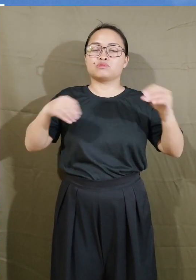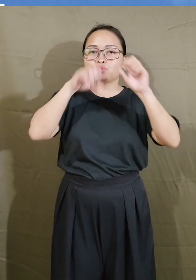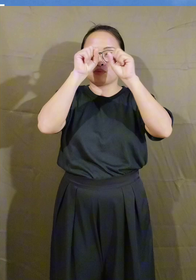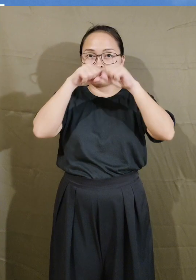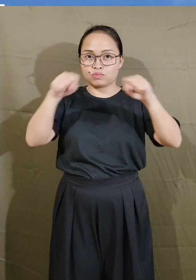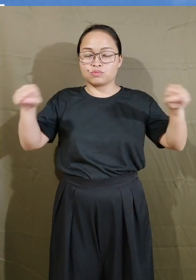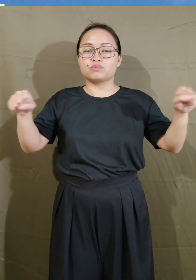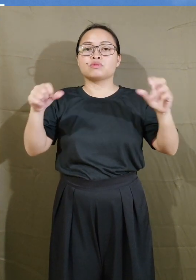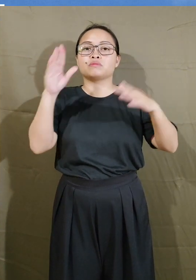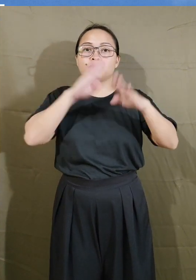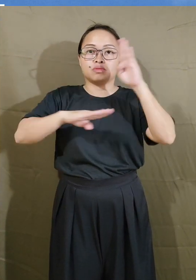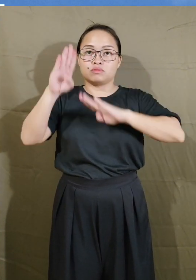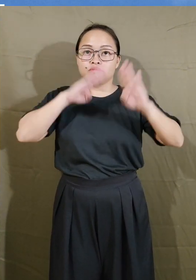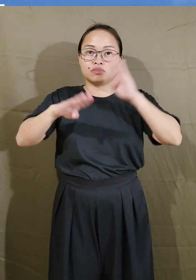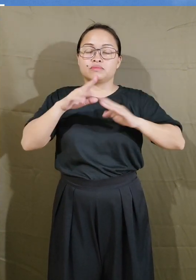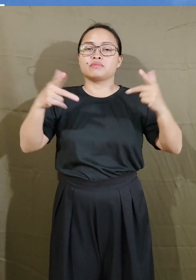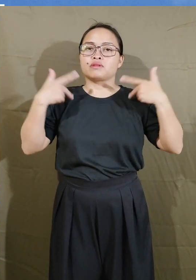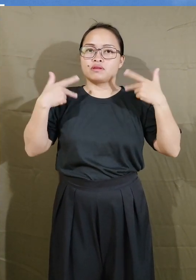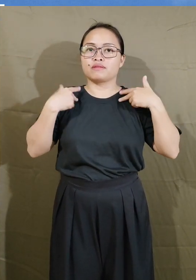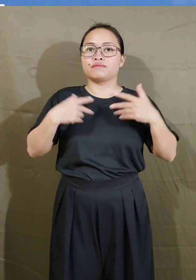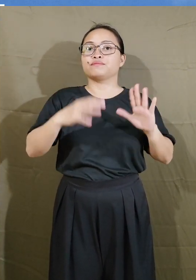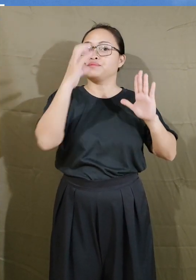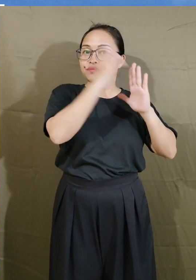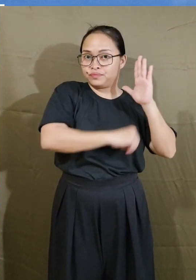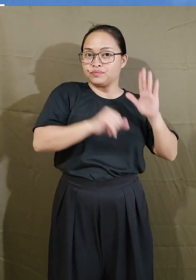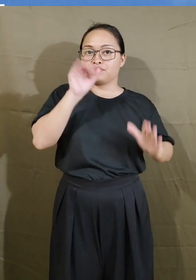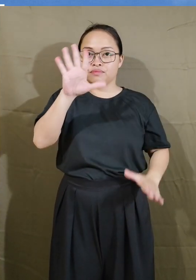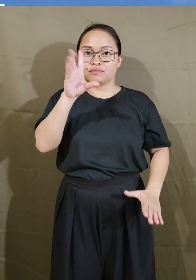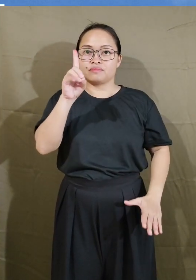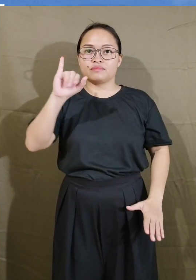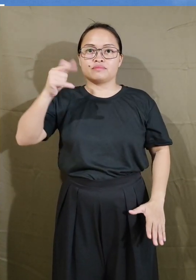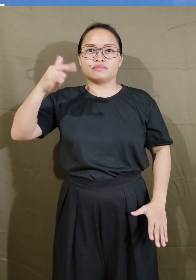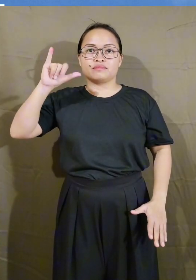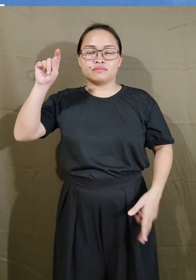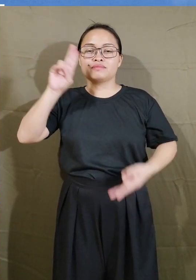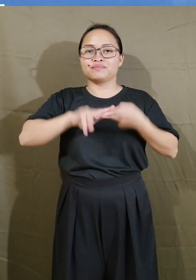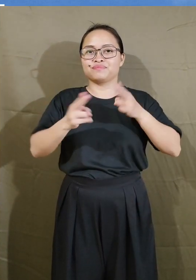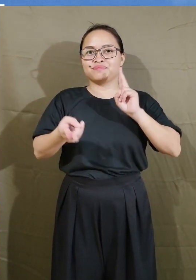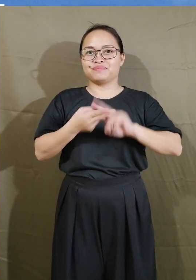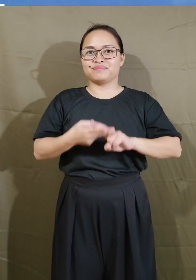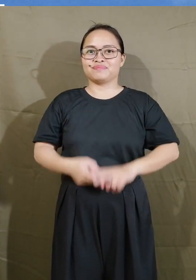solve some word problems that involve subtracting 5-digit numbers.